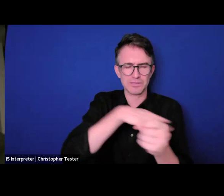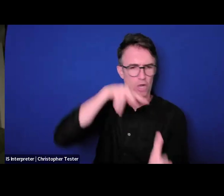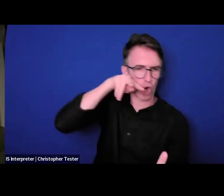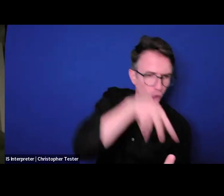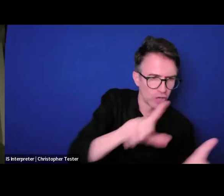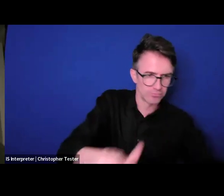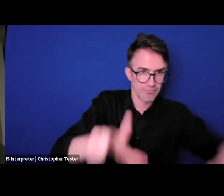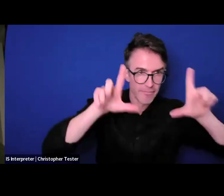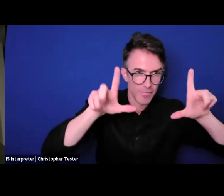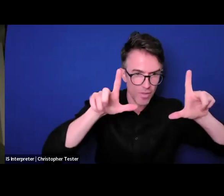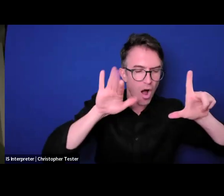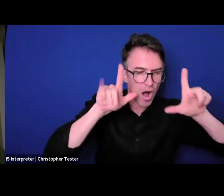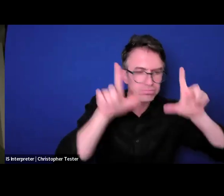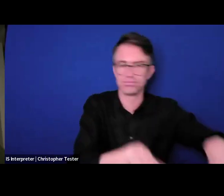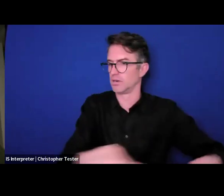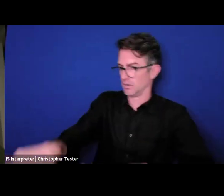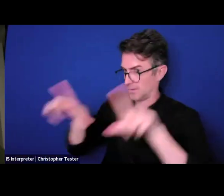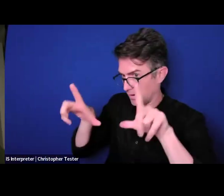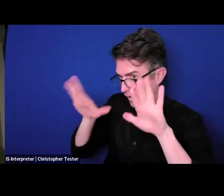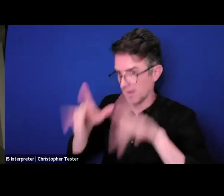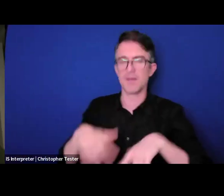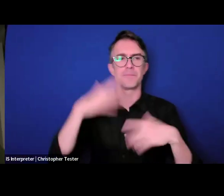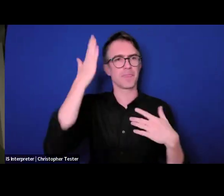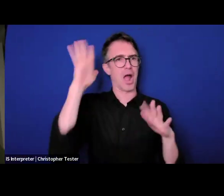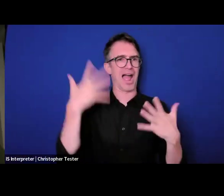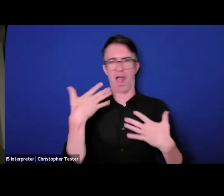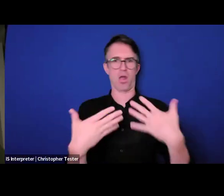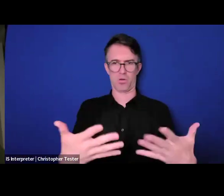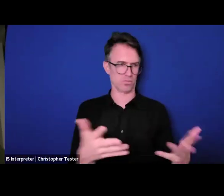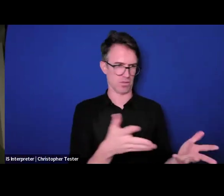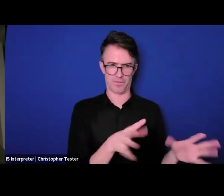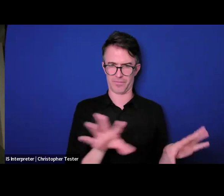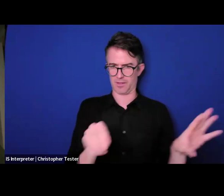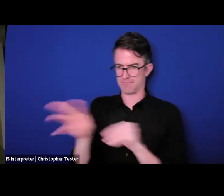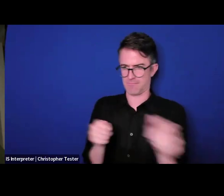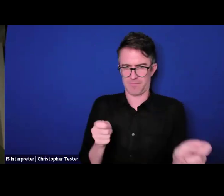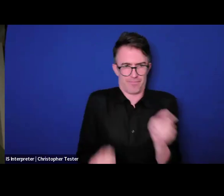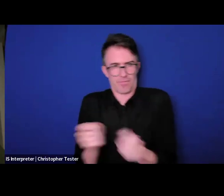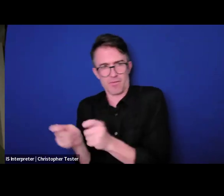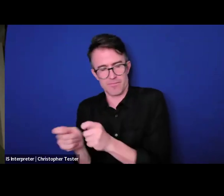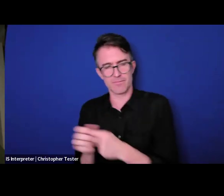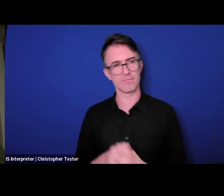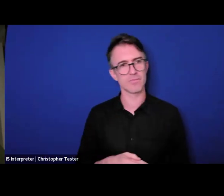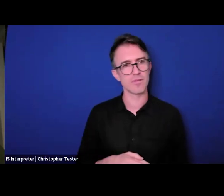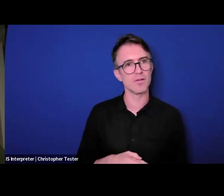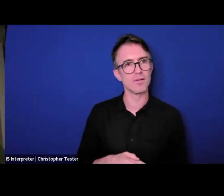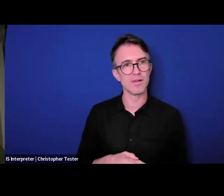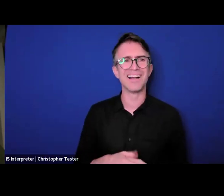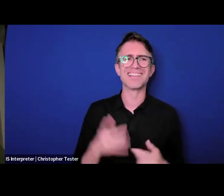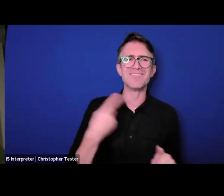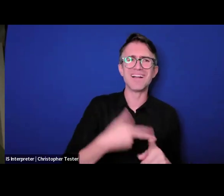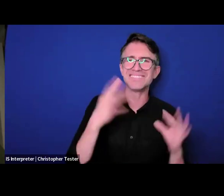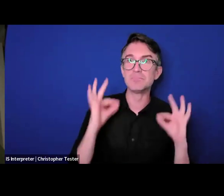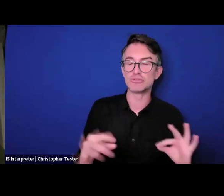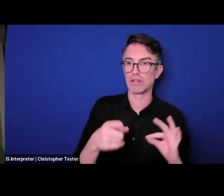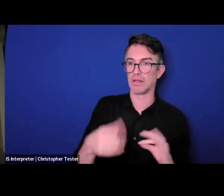think very important to keep in mind. First, to acknowledge that the performance of these stakeholders